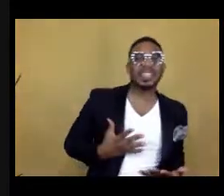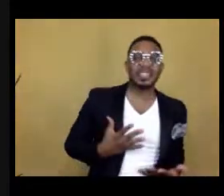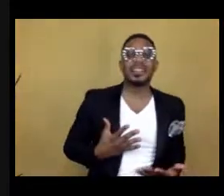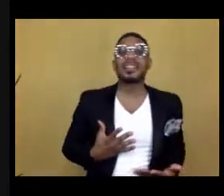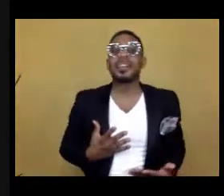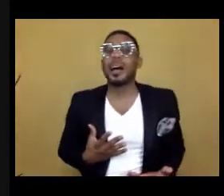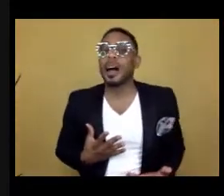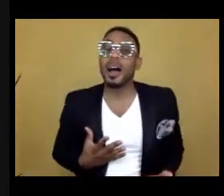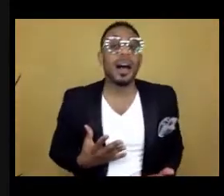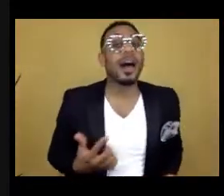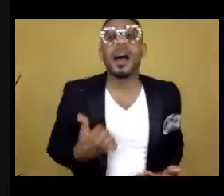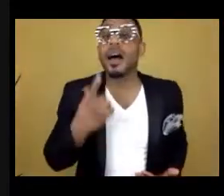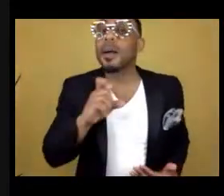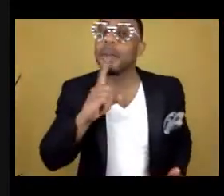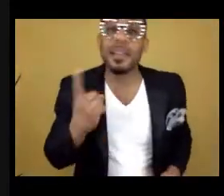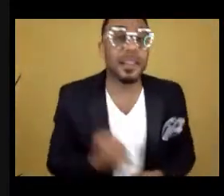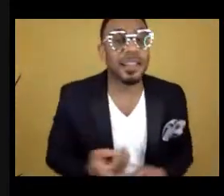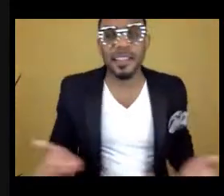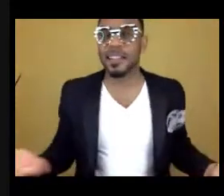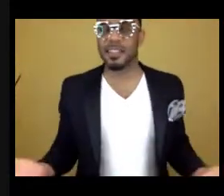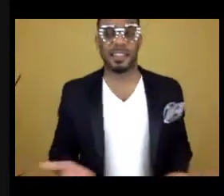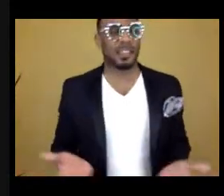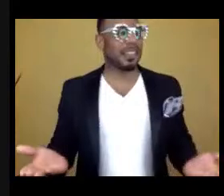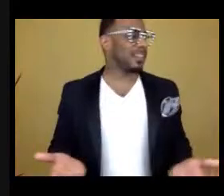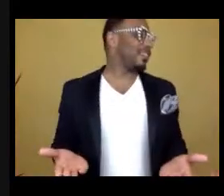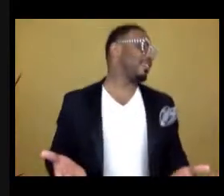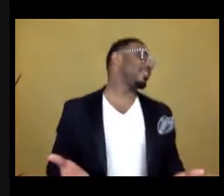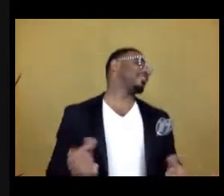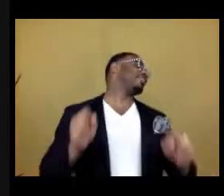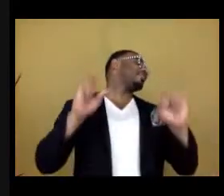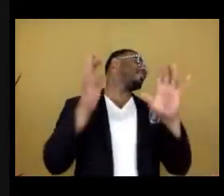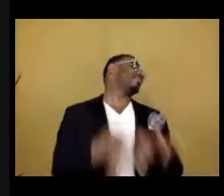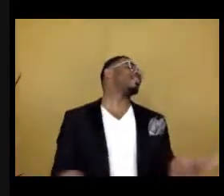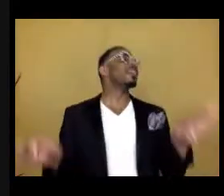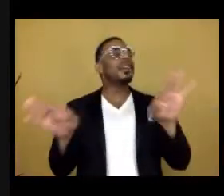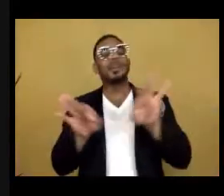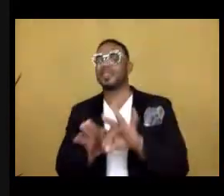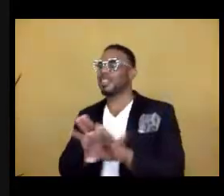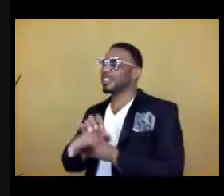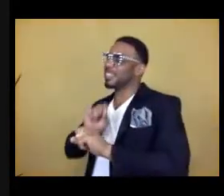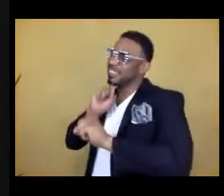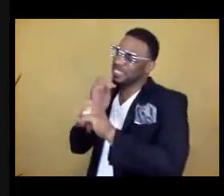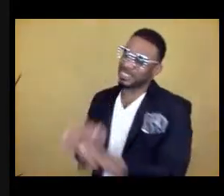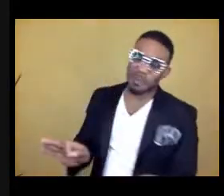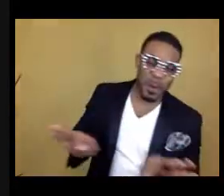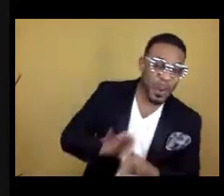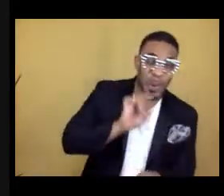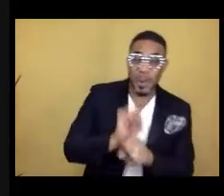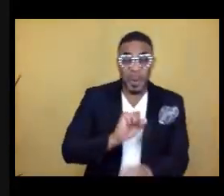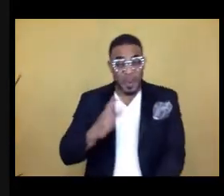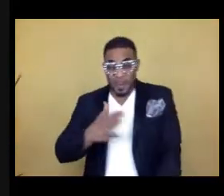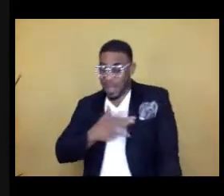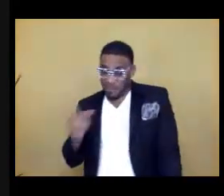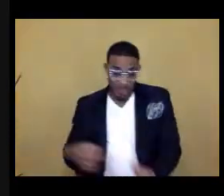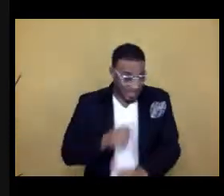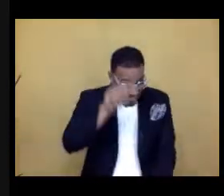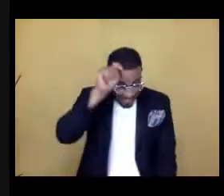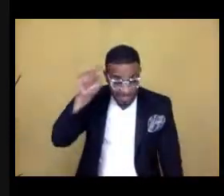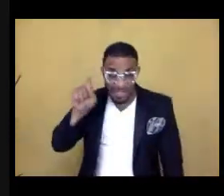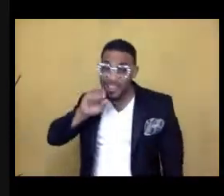me. I'm gonna be here. It's a matter of extreme importance. My